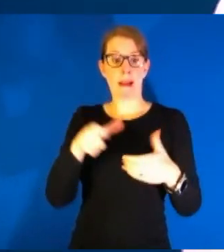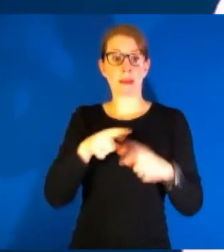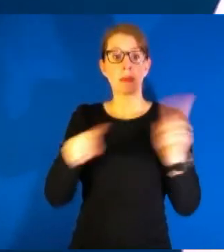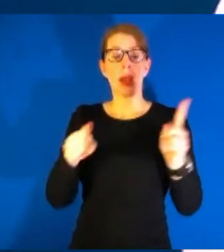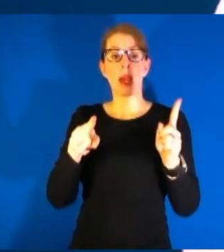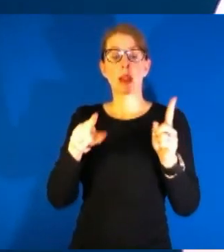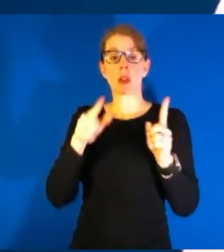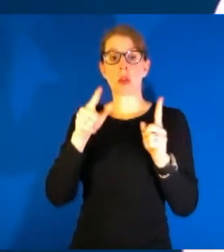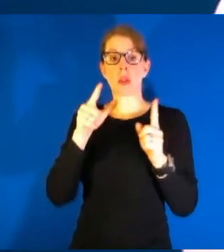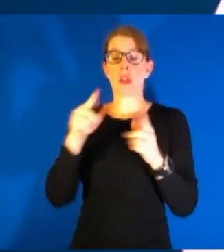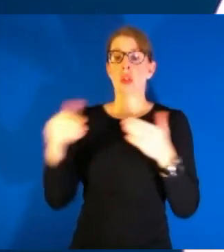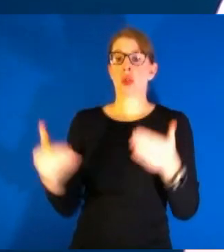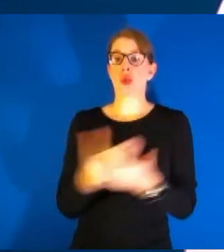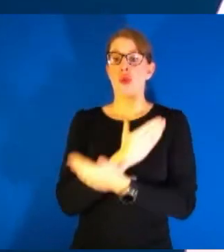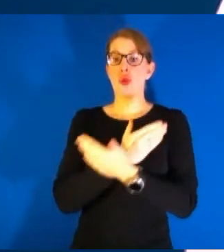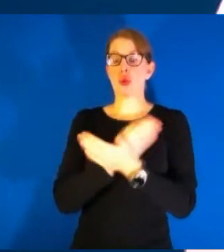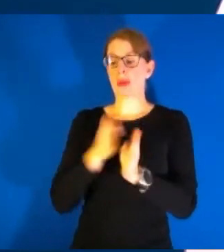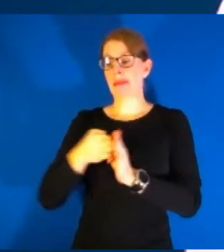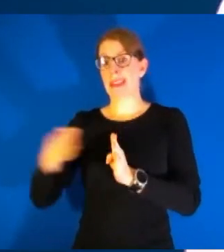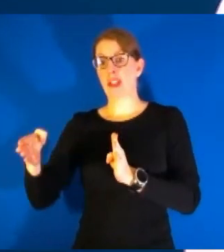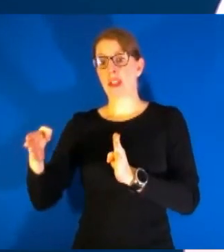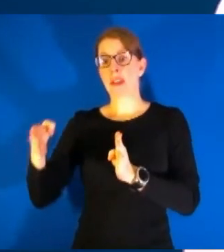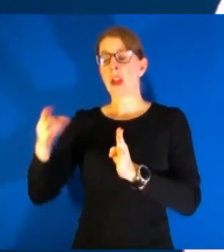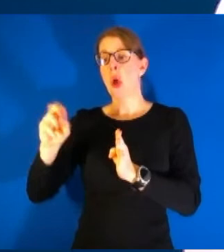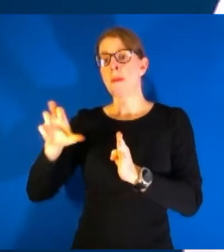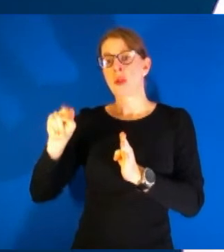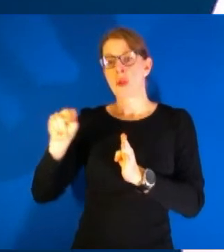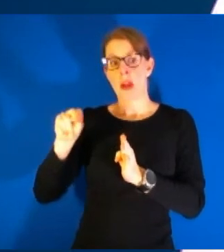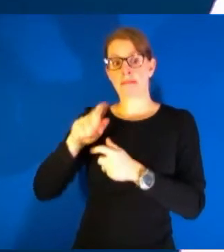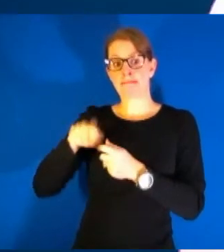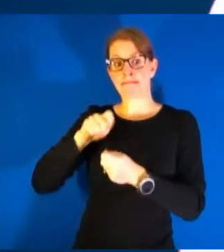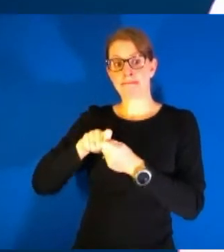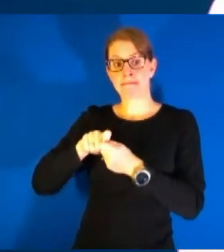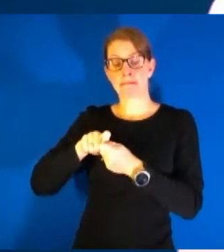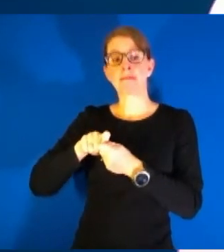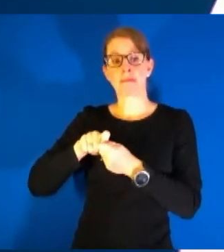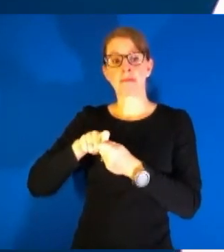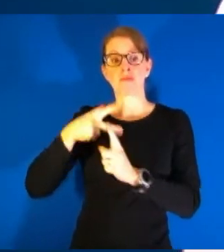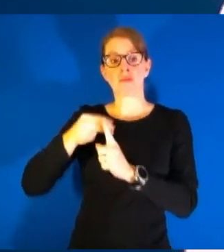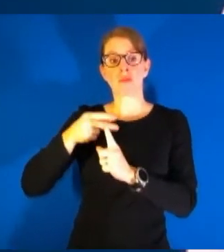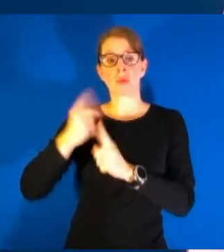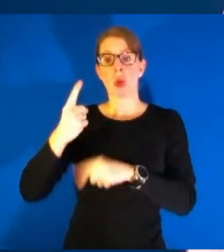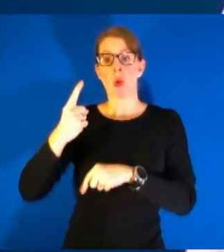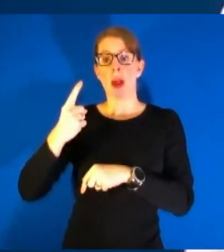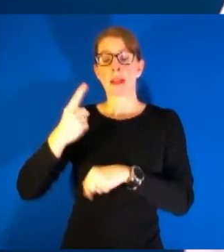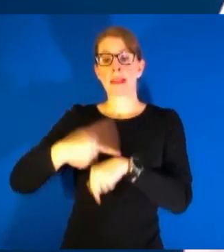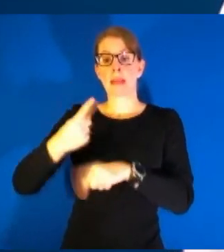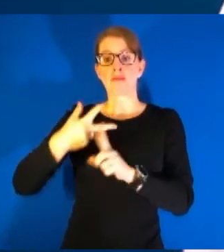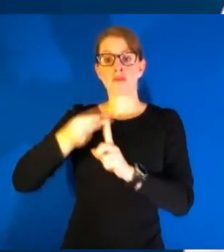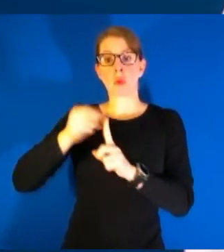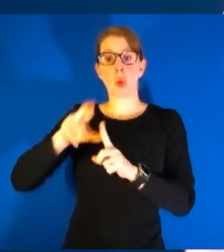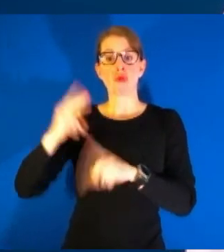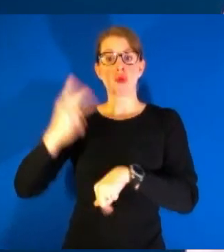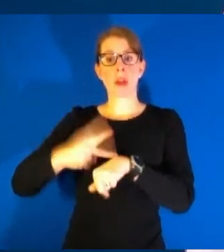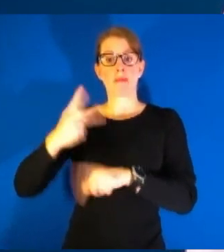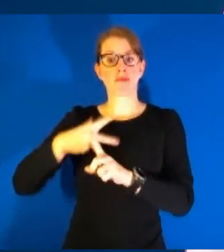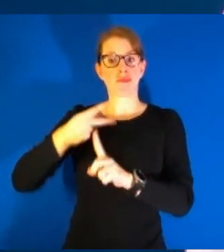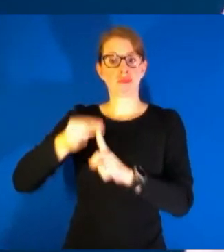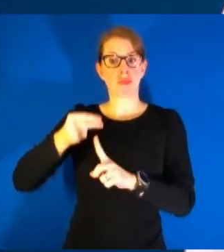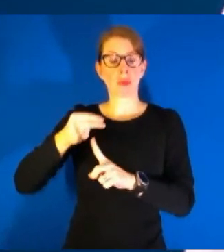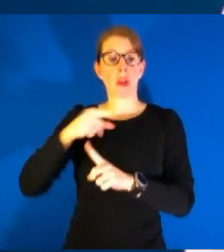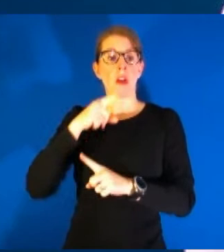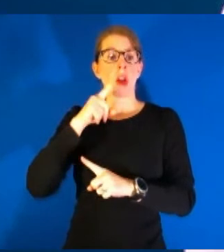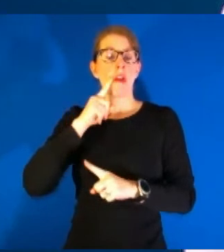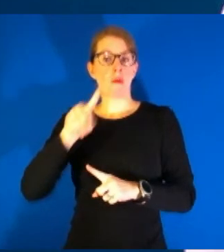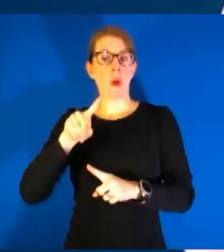fresh series with the Omicron-specific vaccine, as well as either a 1 or 2 shot booster regimen for Omicron. They're probably